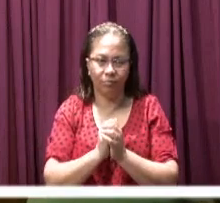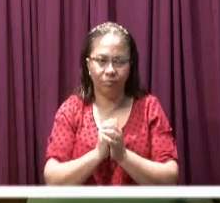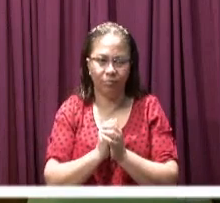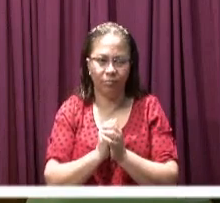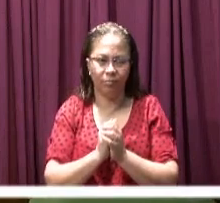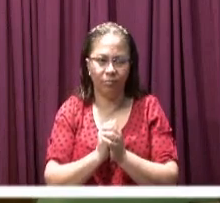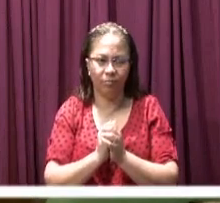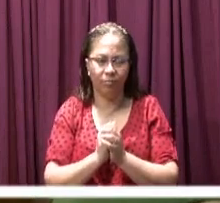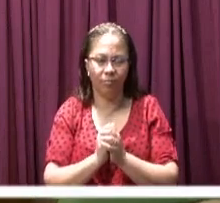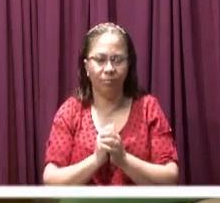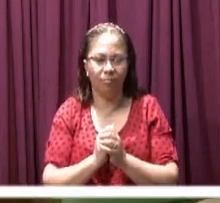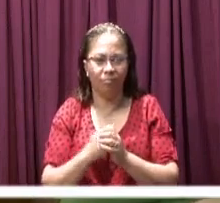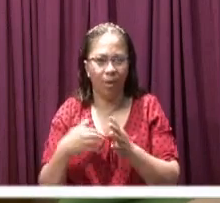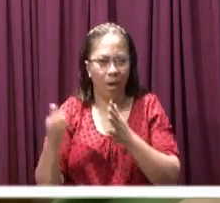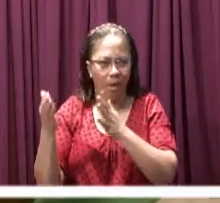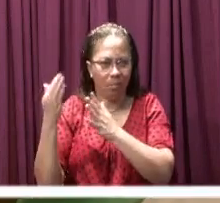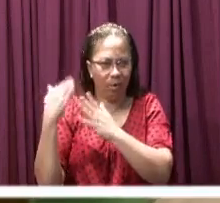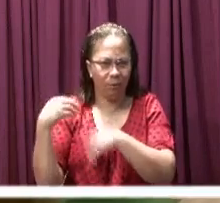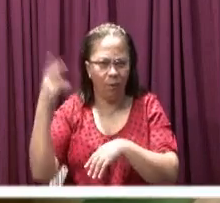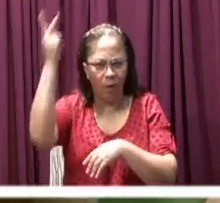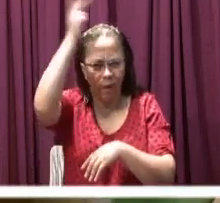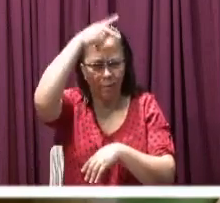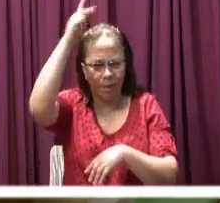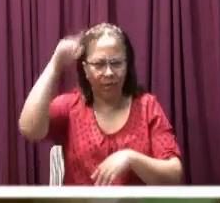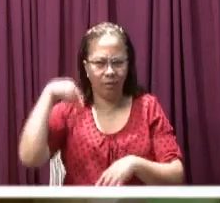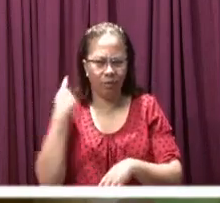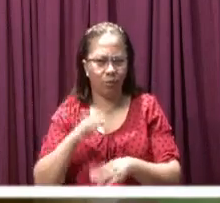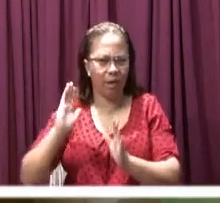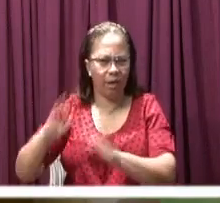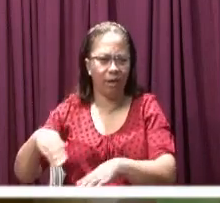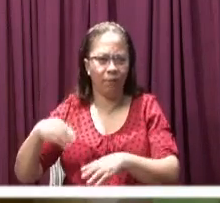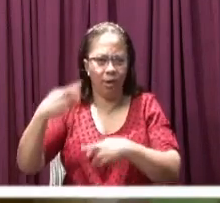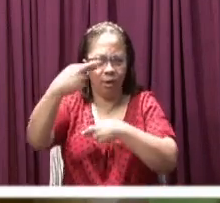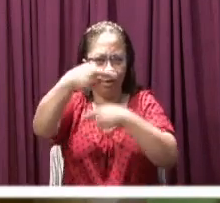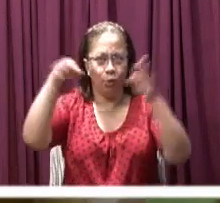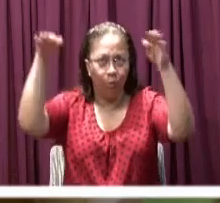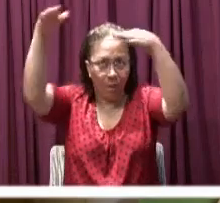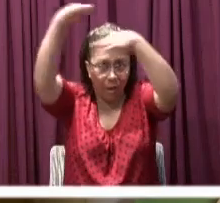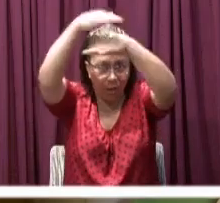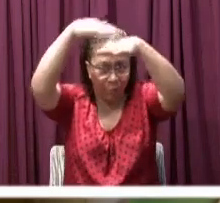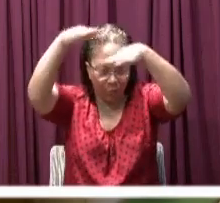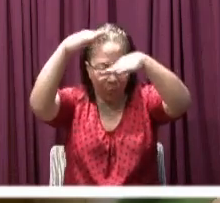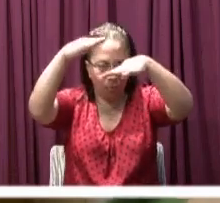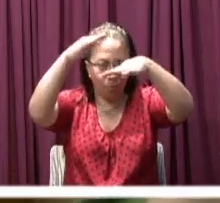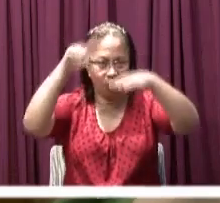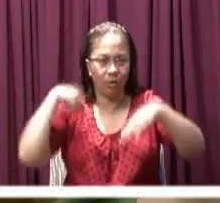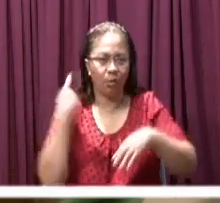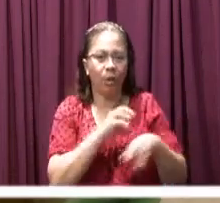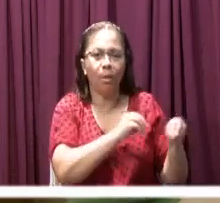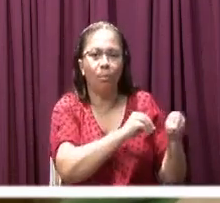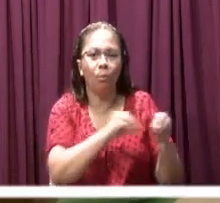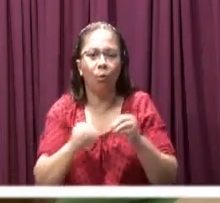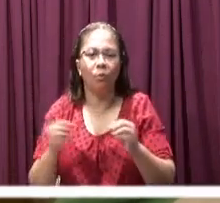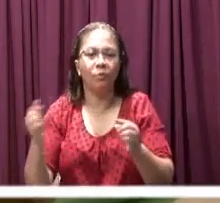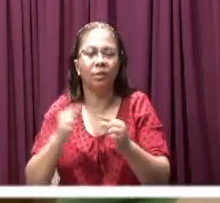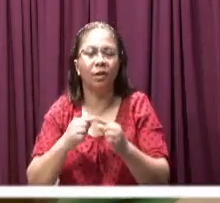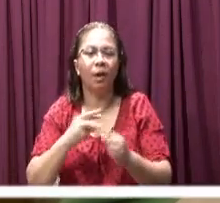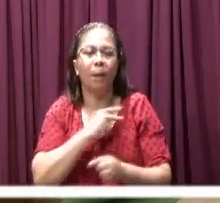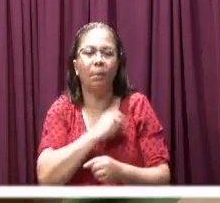When we left the upper room at Pentecost, we moved to the missioning of the domestic church.